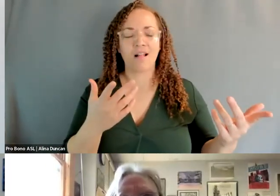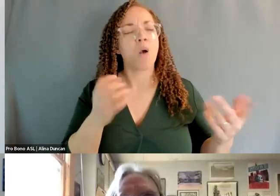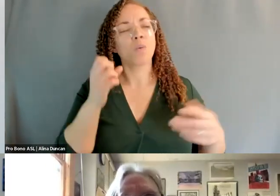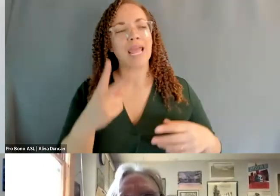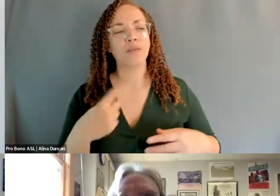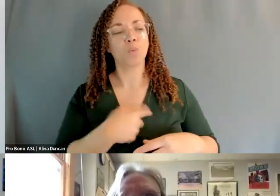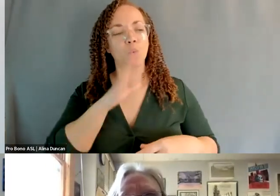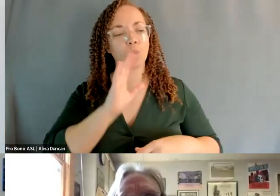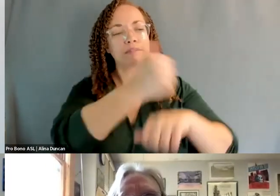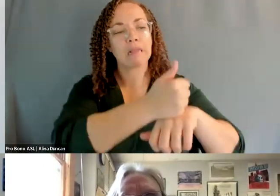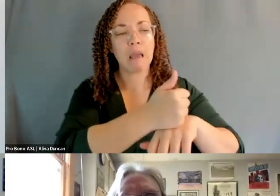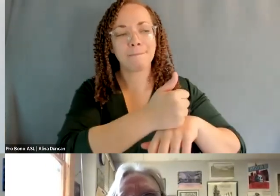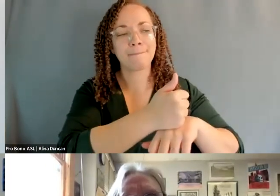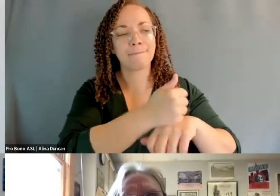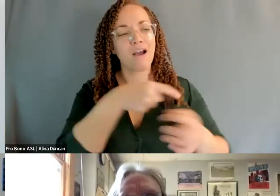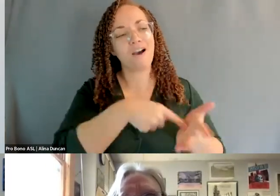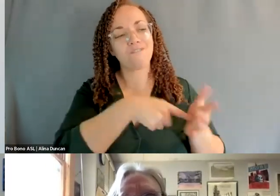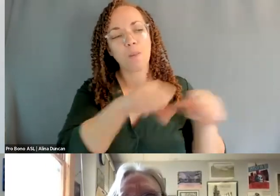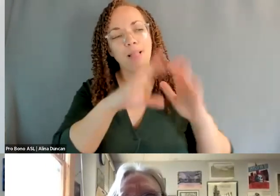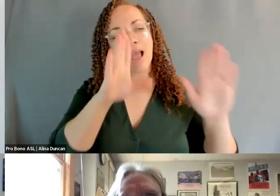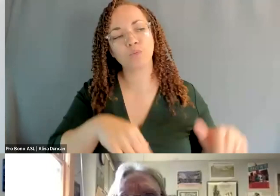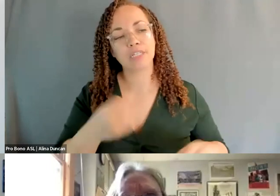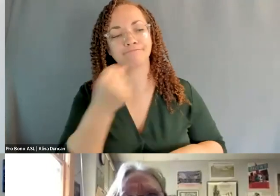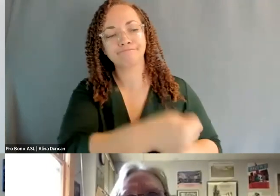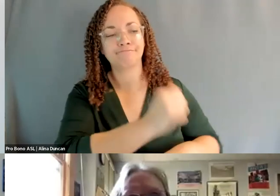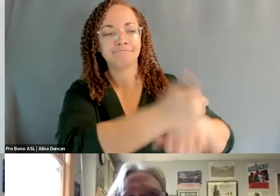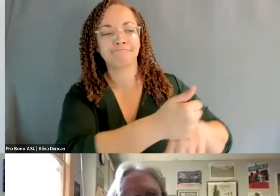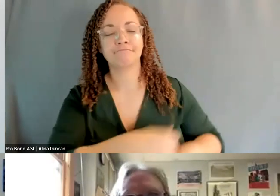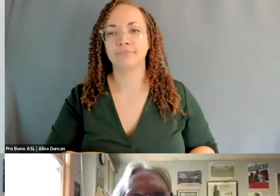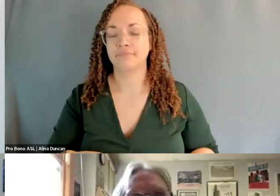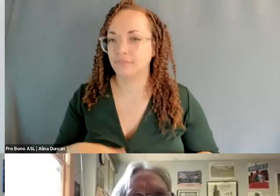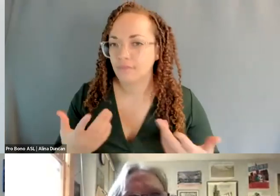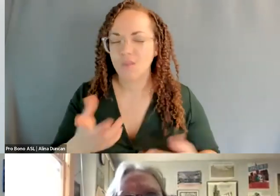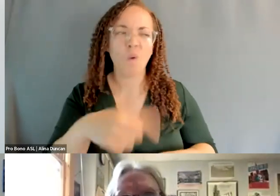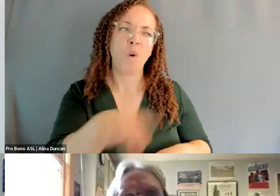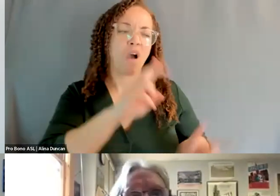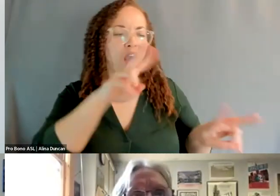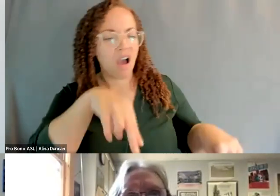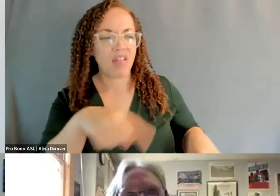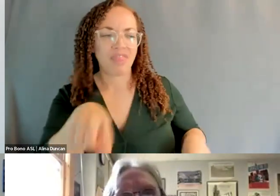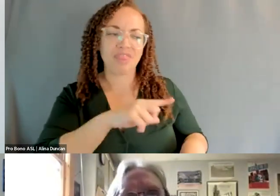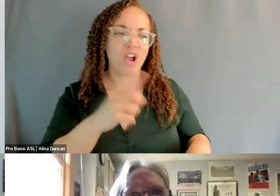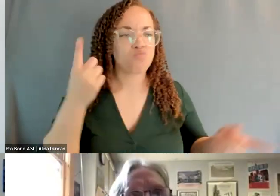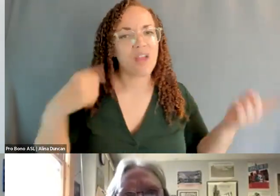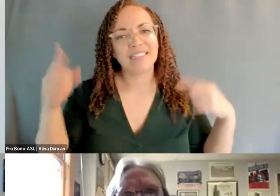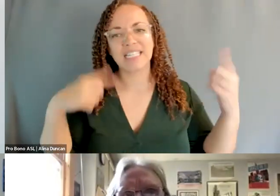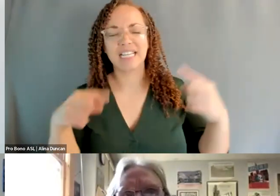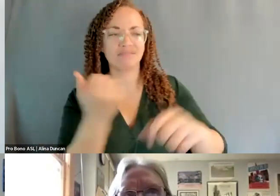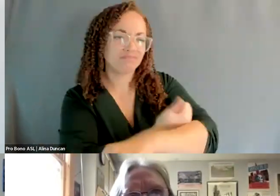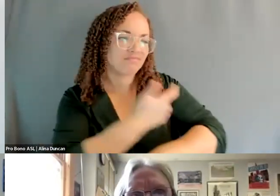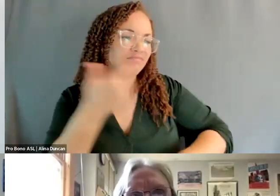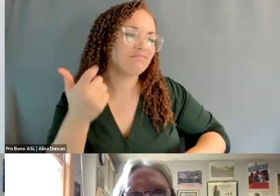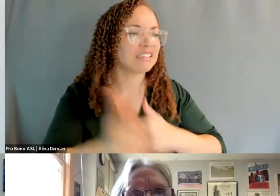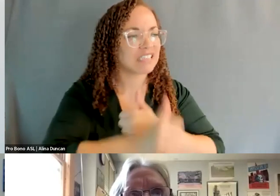last 40 years telling me they're all from somewhere else. They're all crazy. They're all drug addicted. They're all dangerous. You don't want them near your